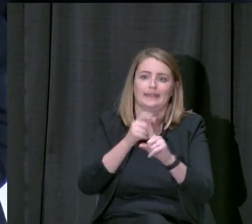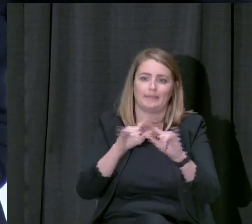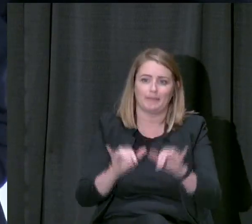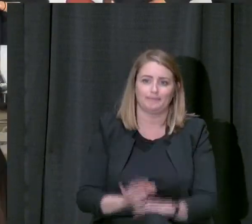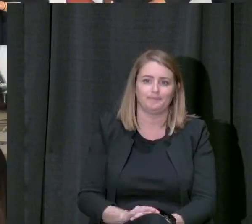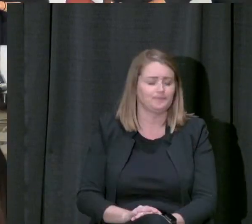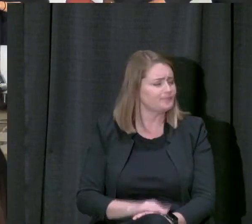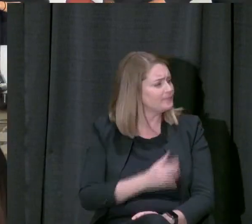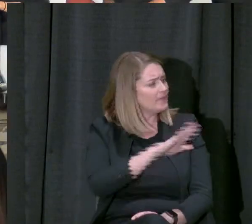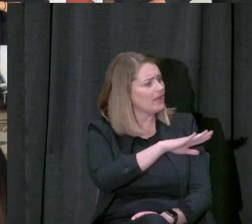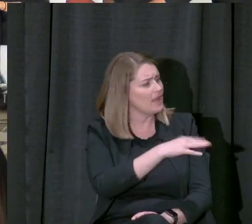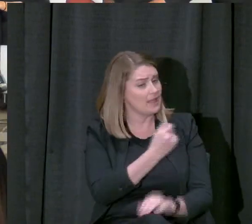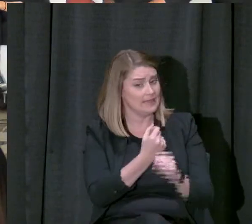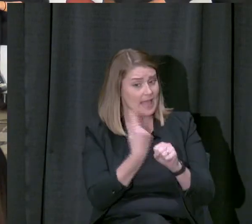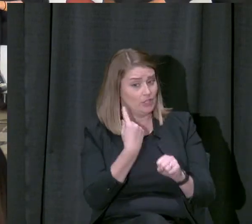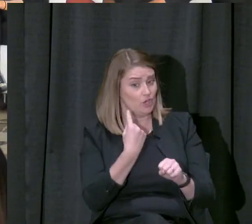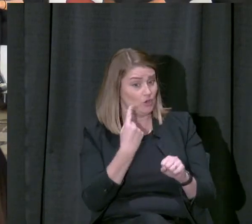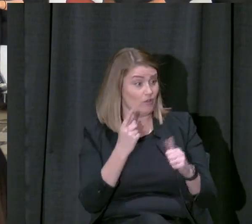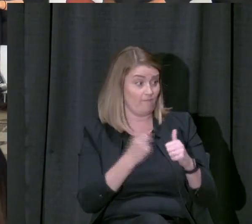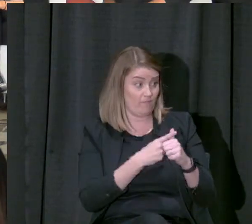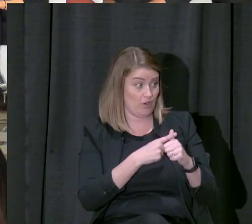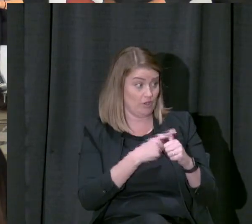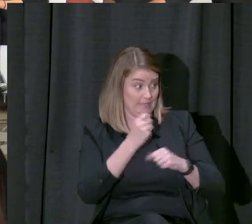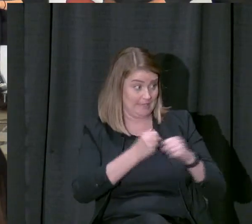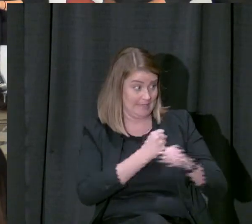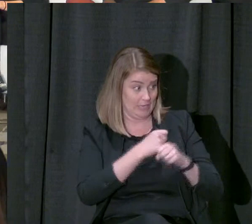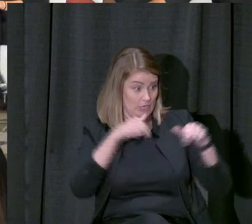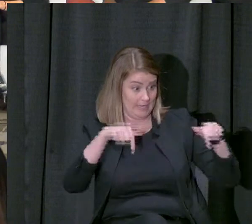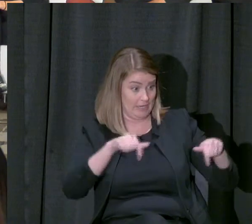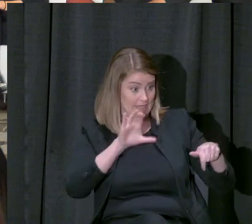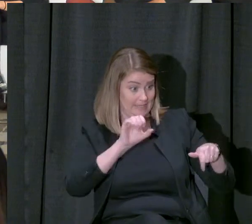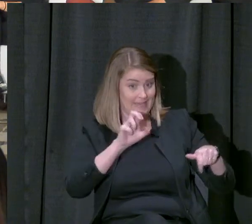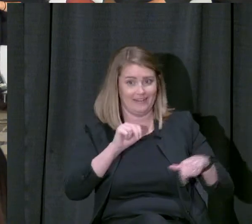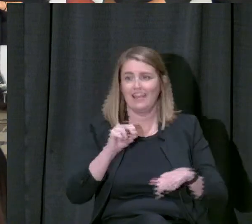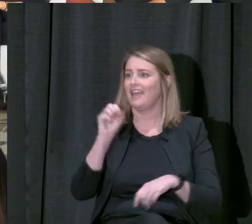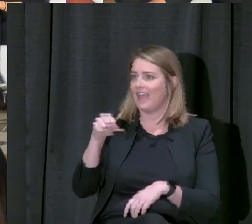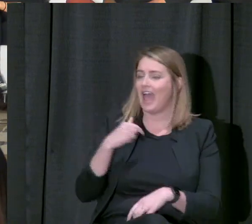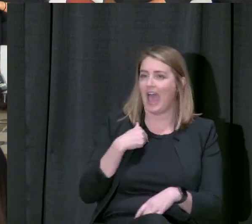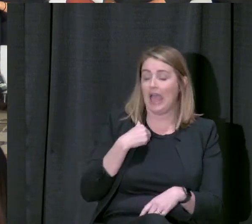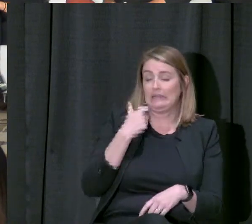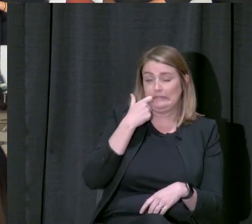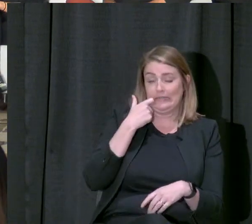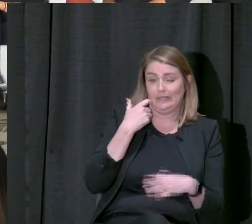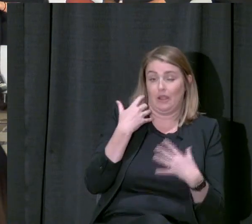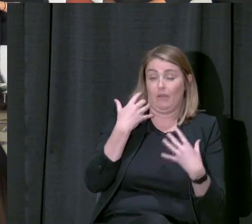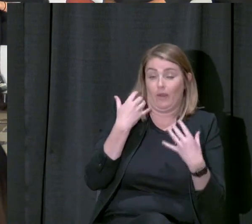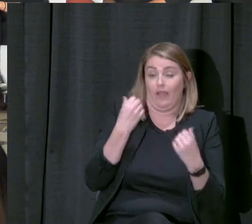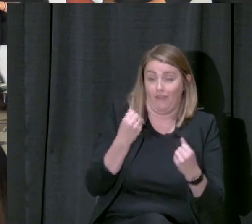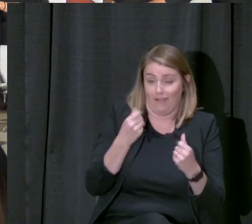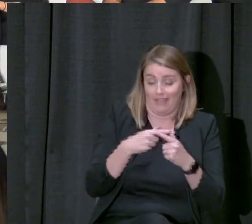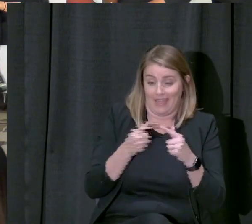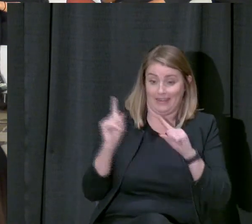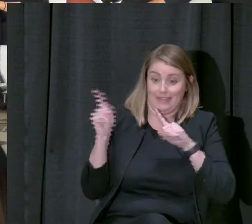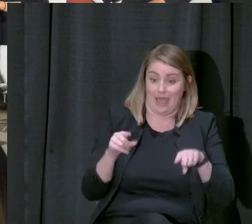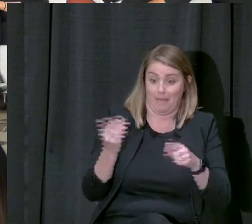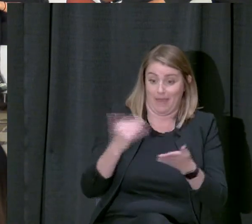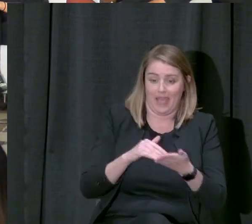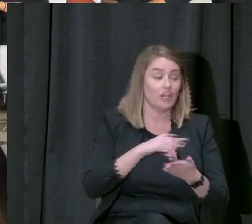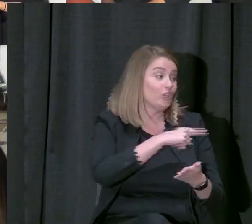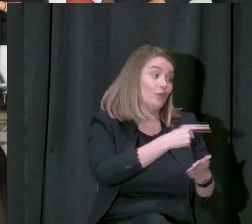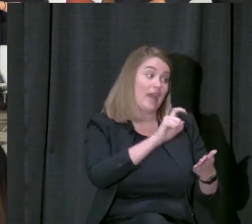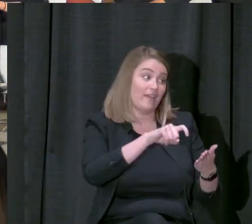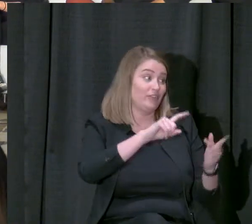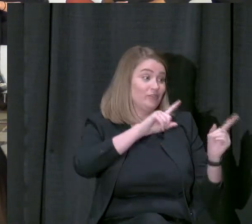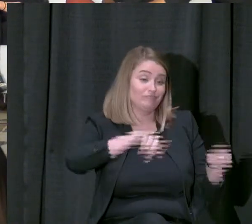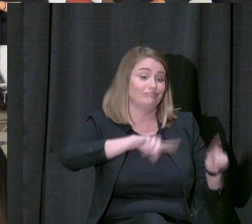last year was your first CSUN that you came through. Yeah, and I just about recovered, and here we are again. Yeah, there you go. Well, listen, you got to keep coming back.